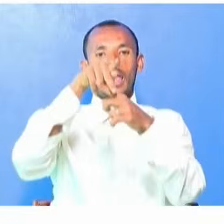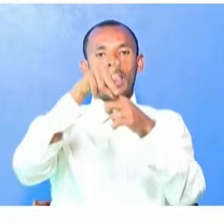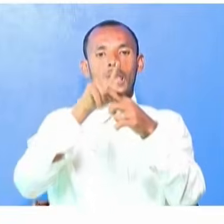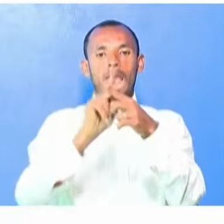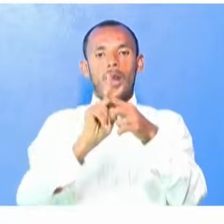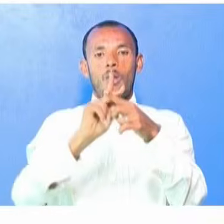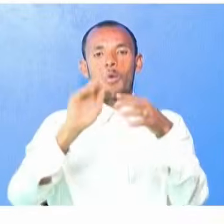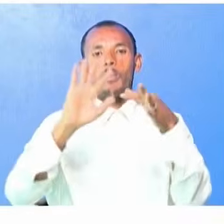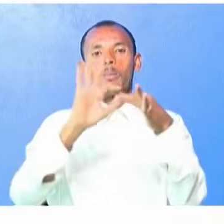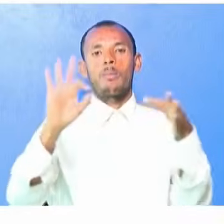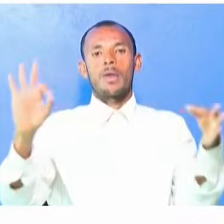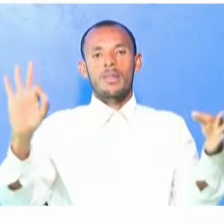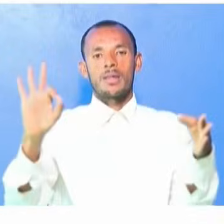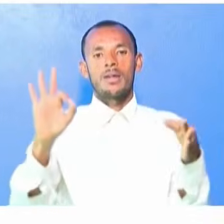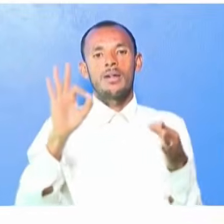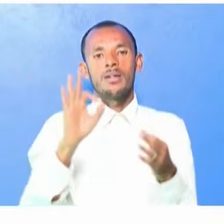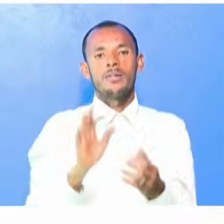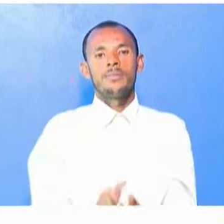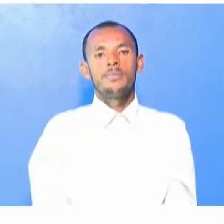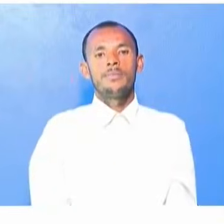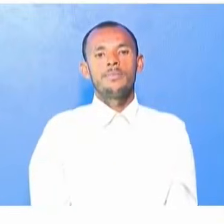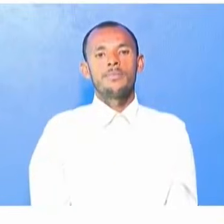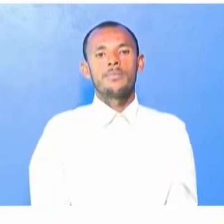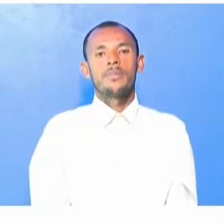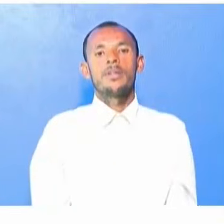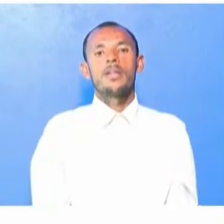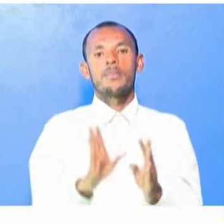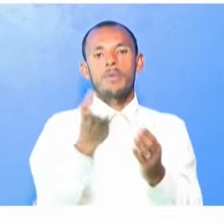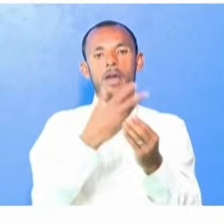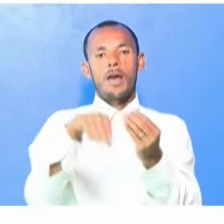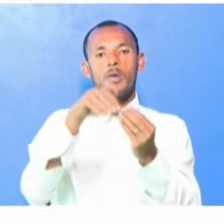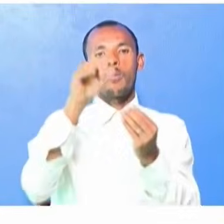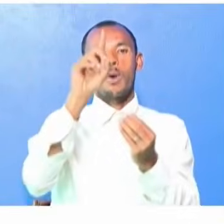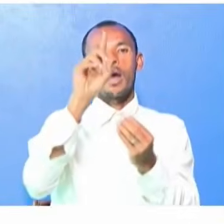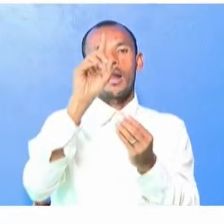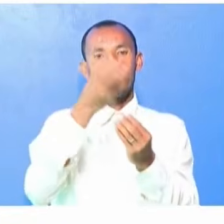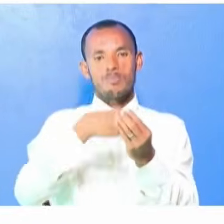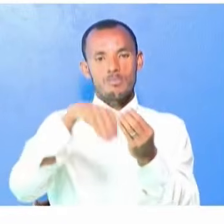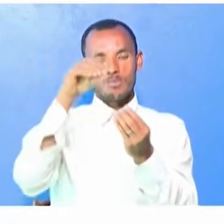it. Okay, let me add one more